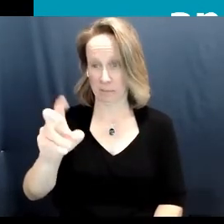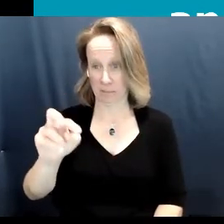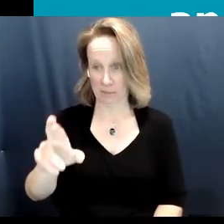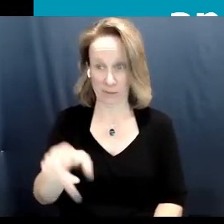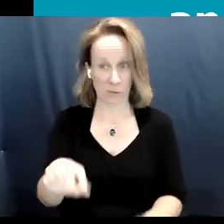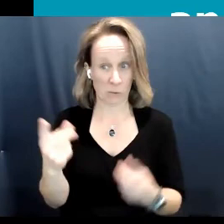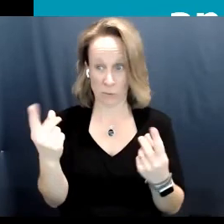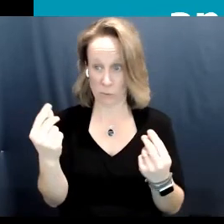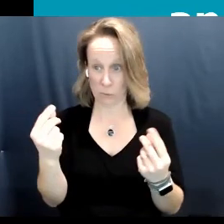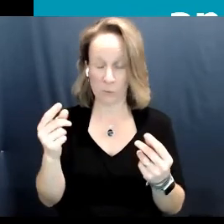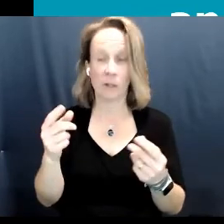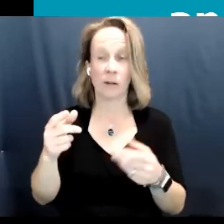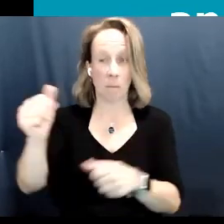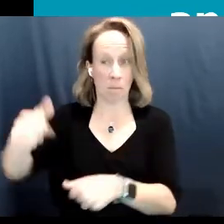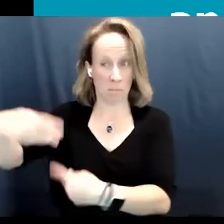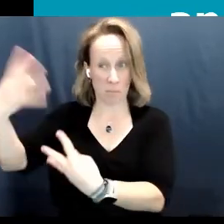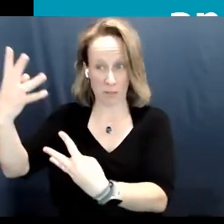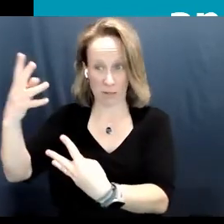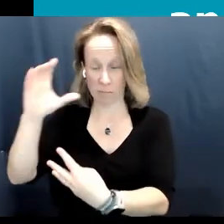to